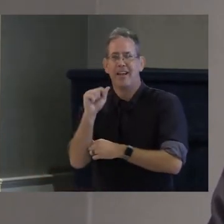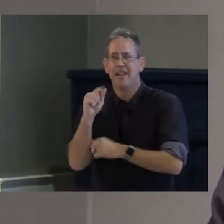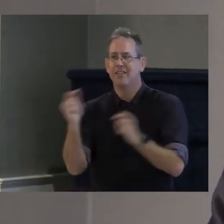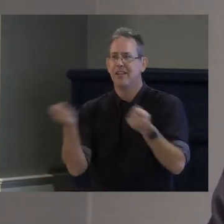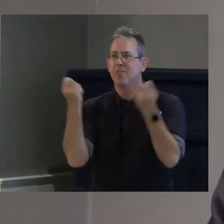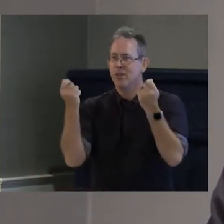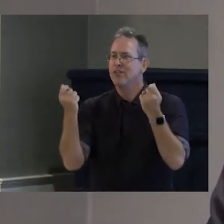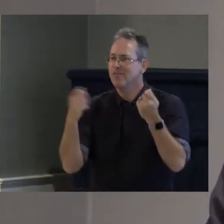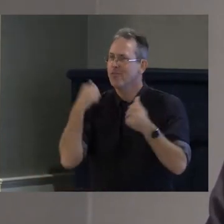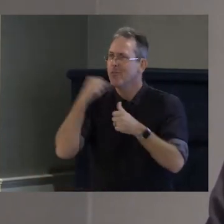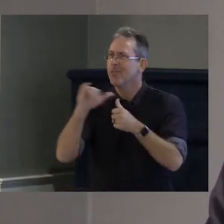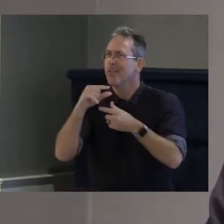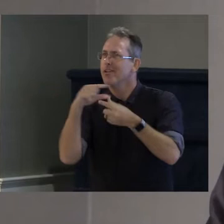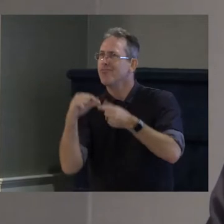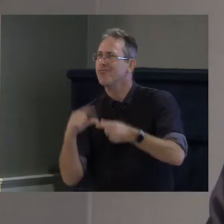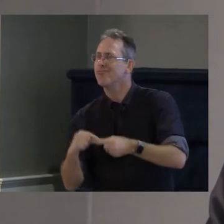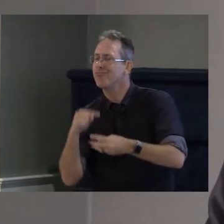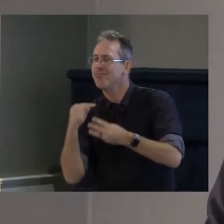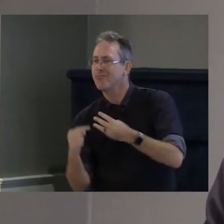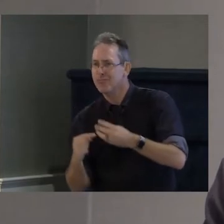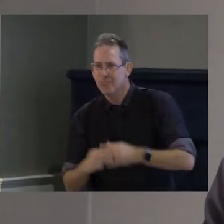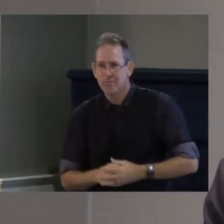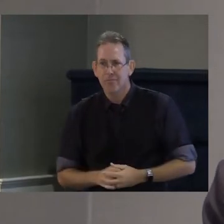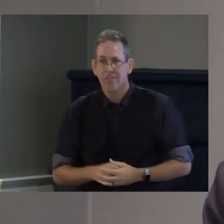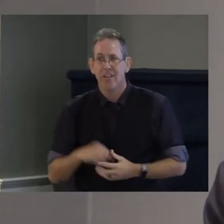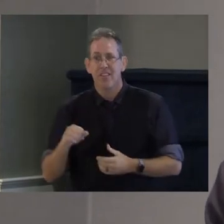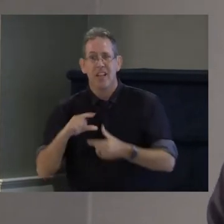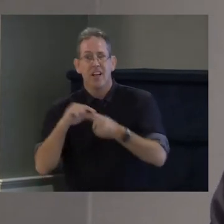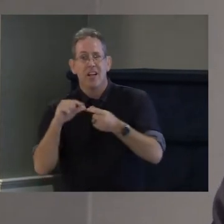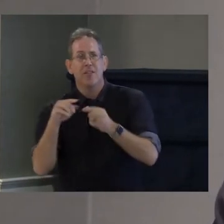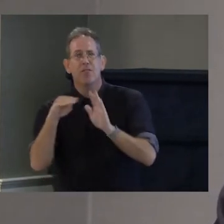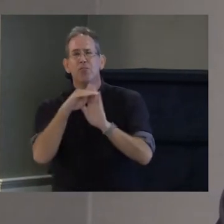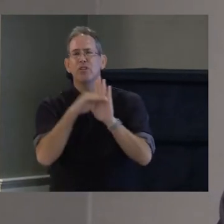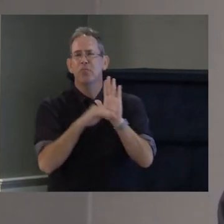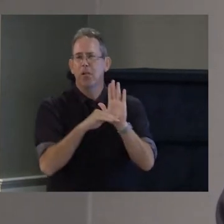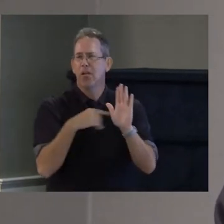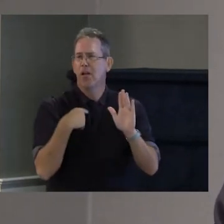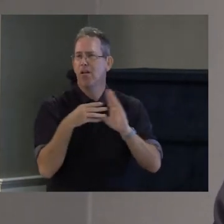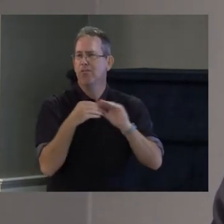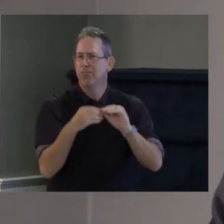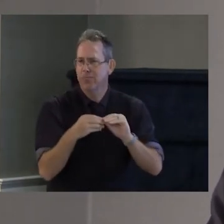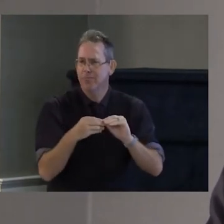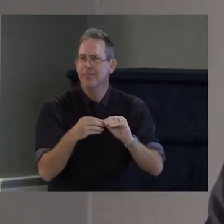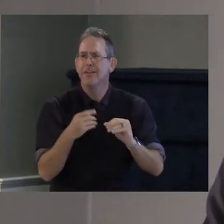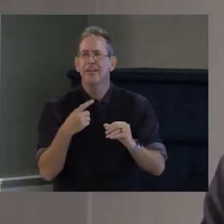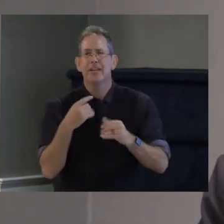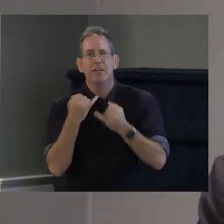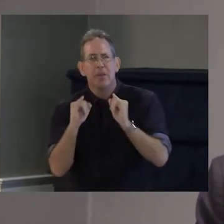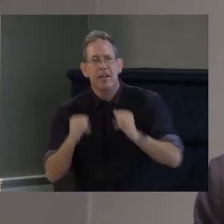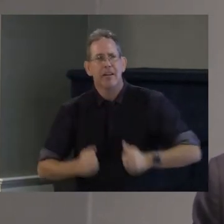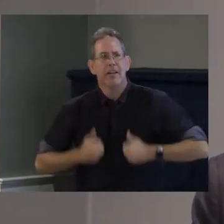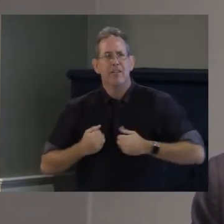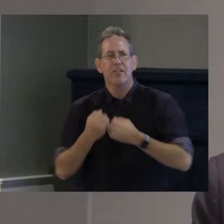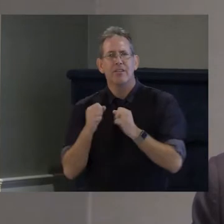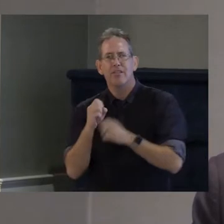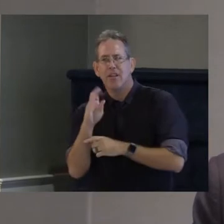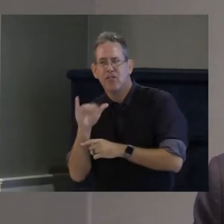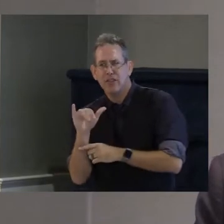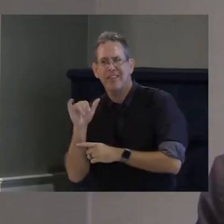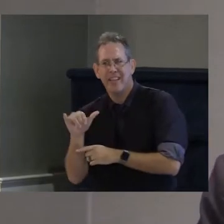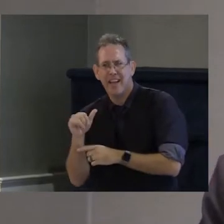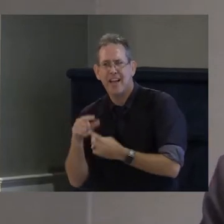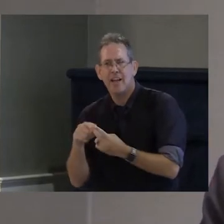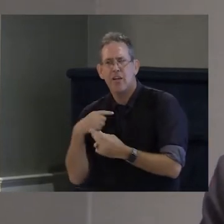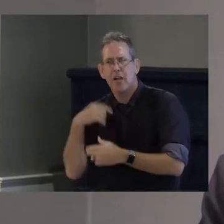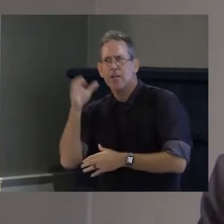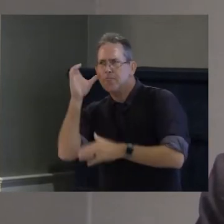you, and those principles of equality and independence and freedom. We're gonna hear, I'm very